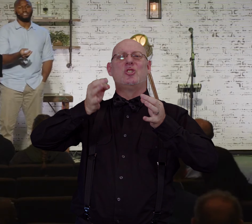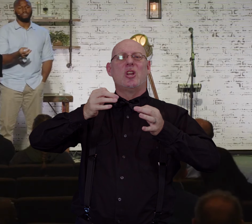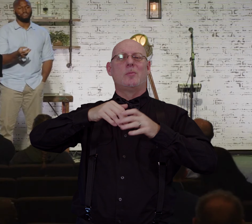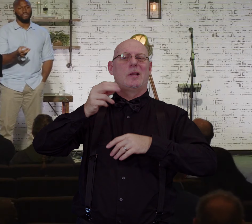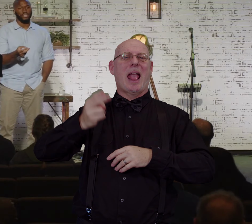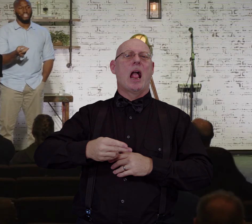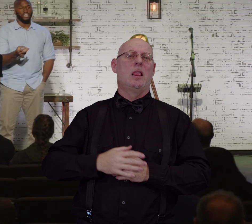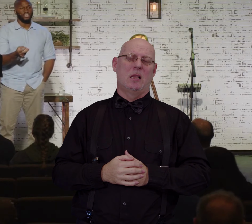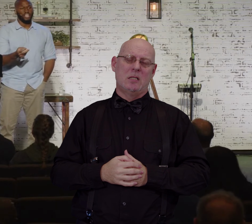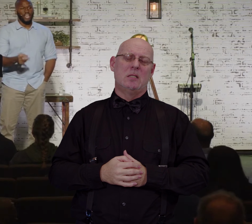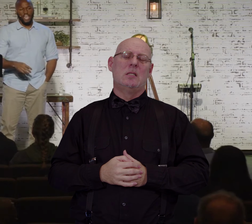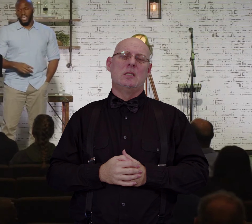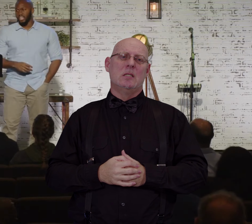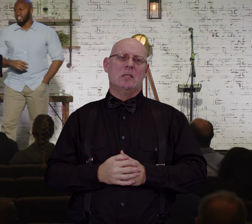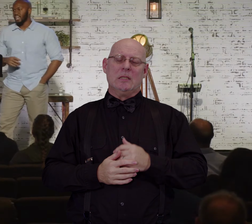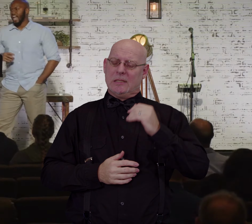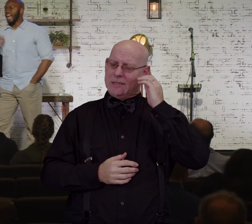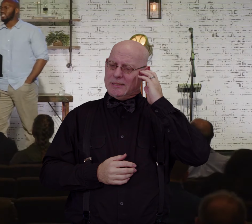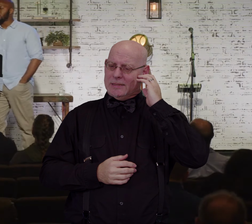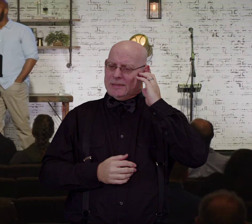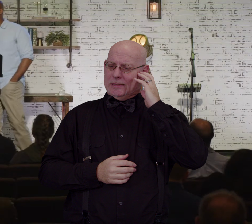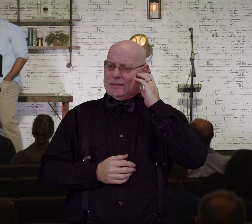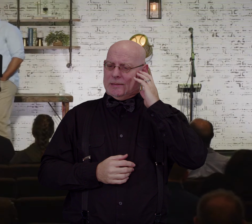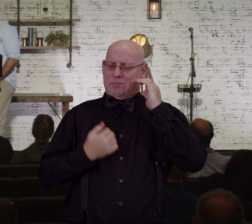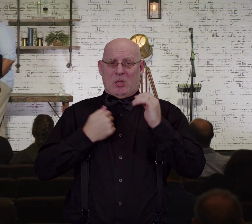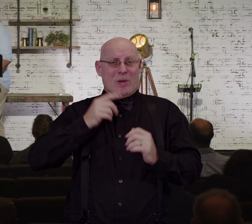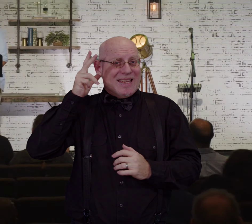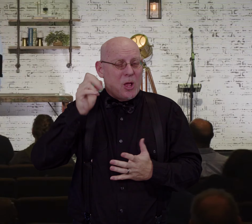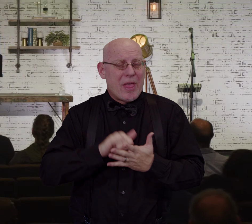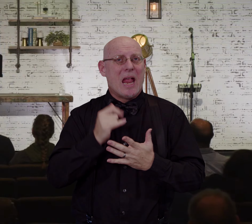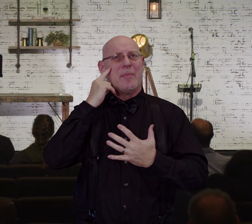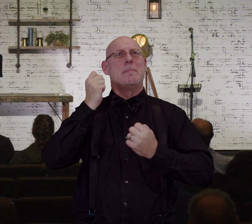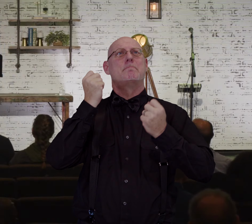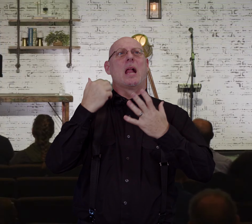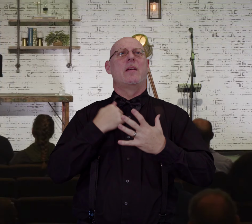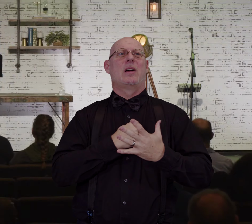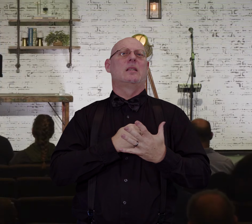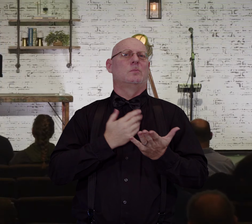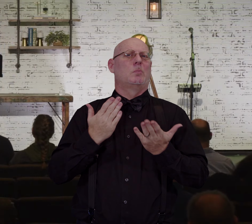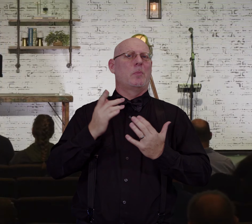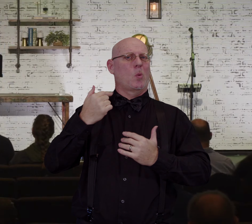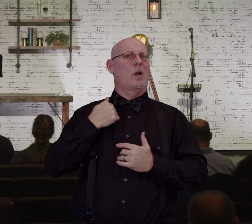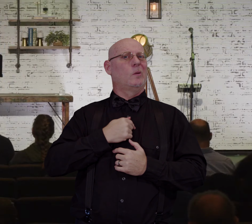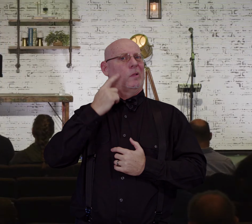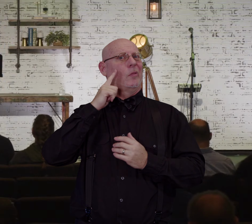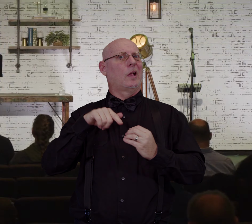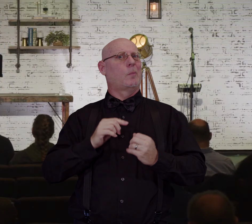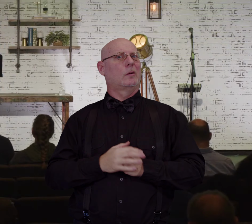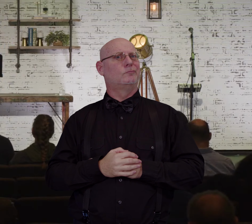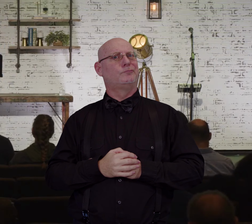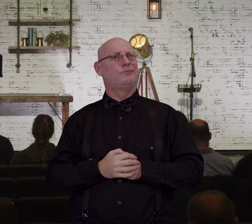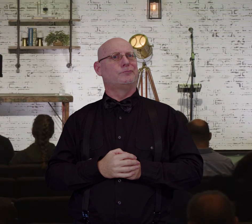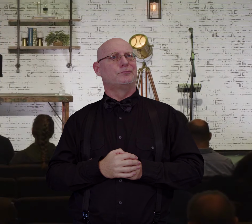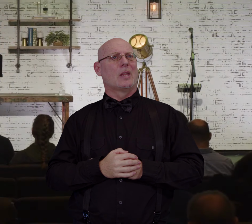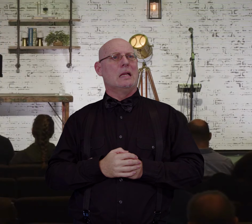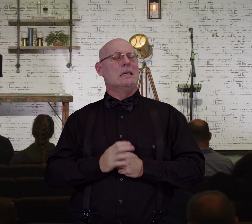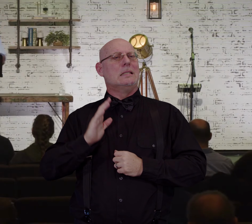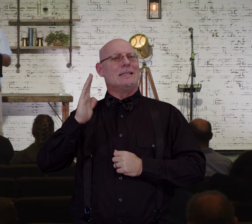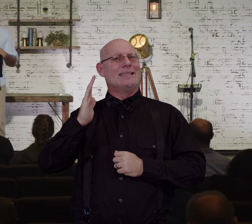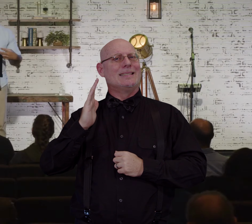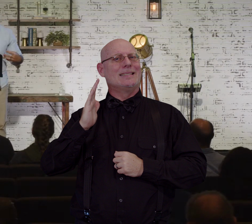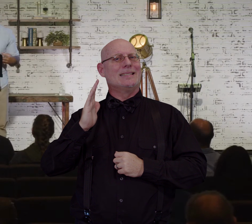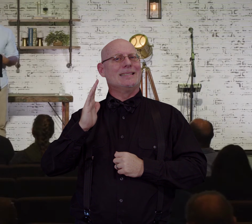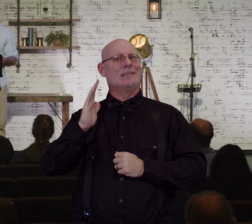hell. And as we hear that, I think for a lot of us, that was probably the one we were thinking about. And that seems